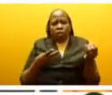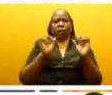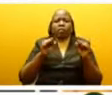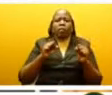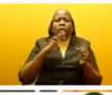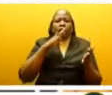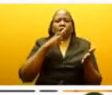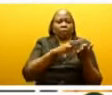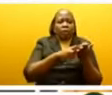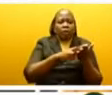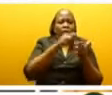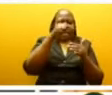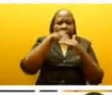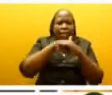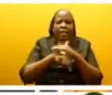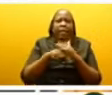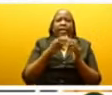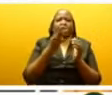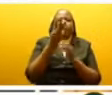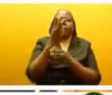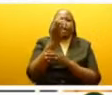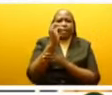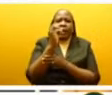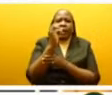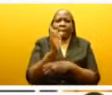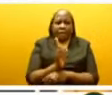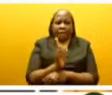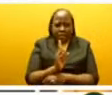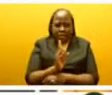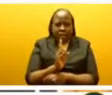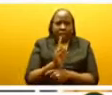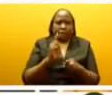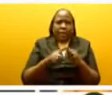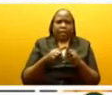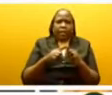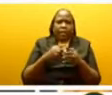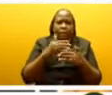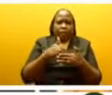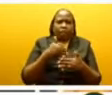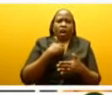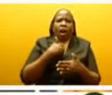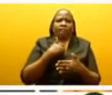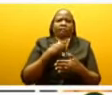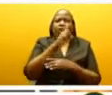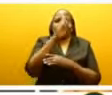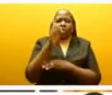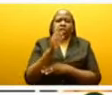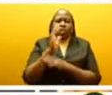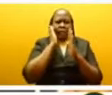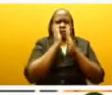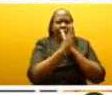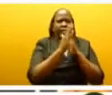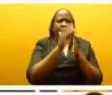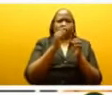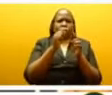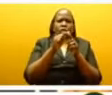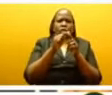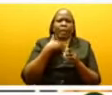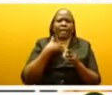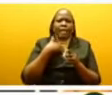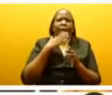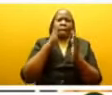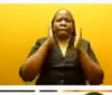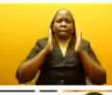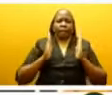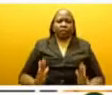that you've given us. But there was a question directed to me personally by Lady Justice